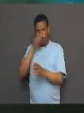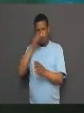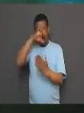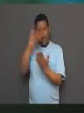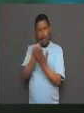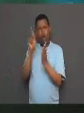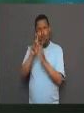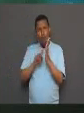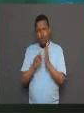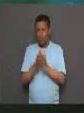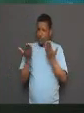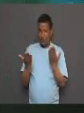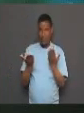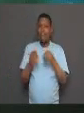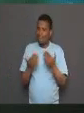economic policies.